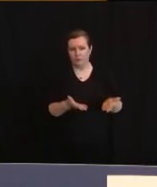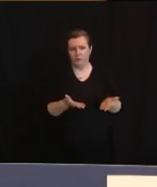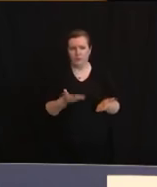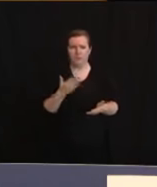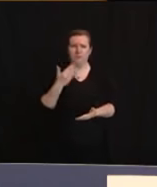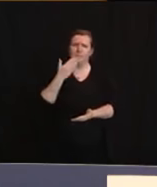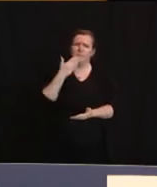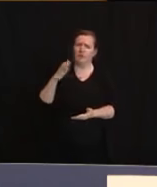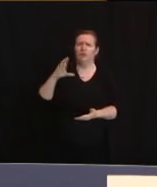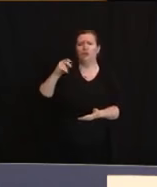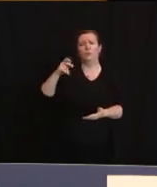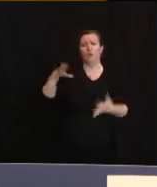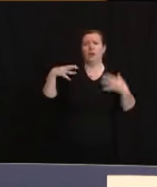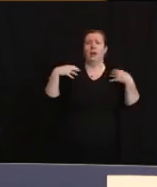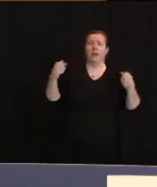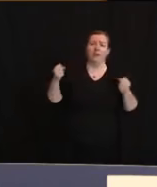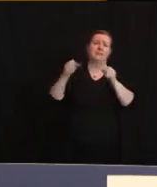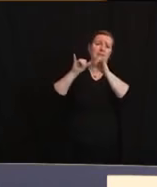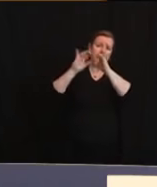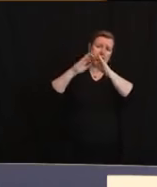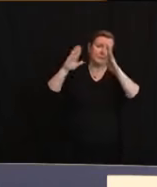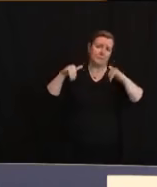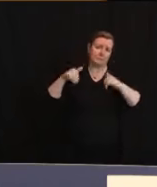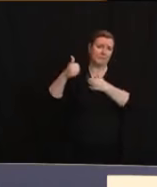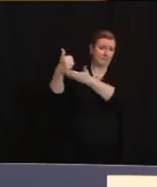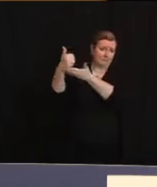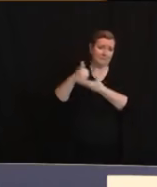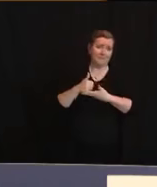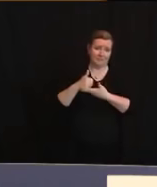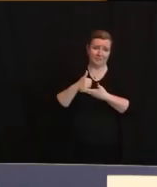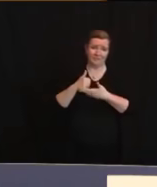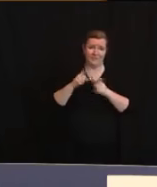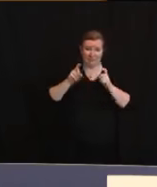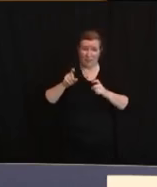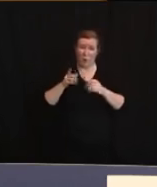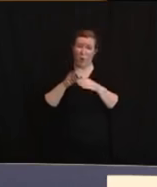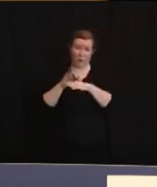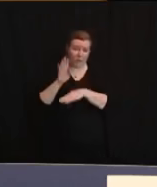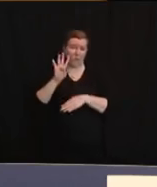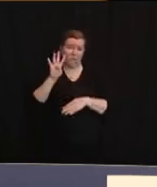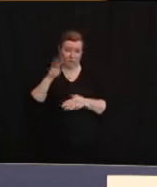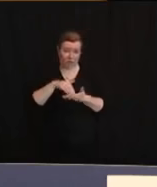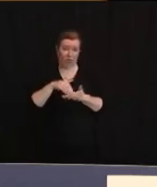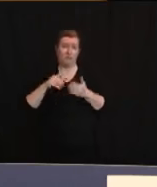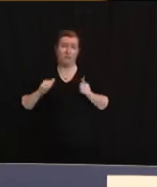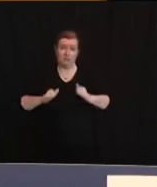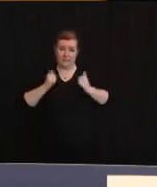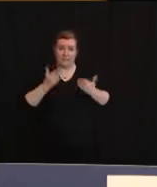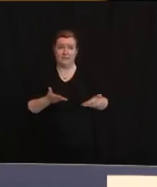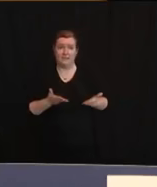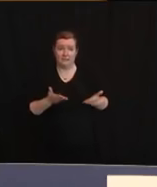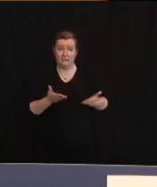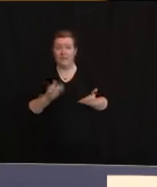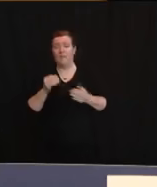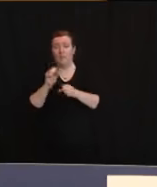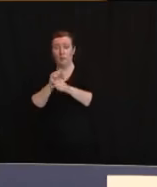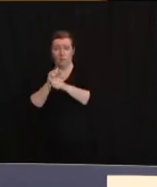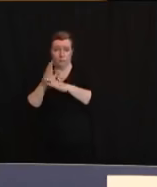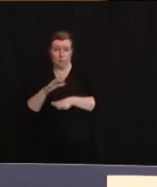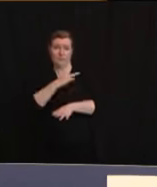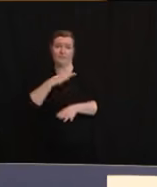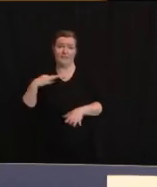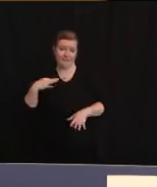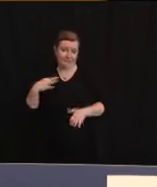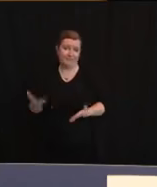We tested almost 4,000 residents and employees. As of this morning, about